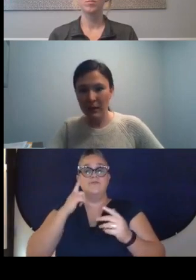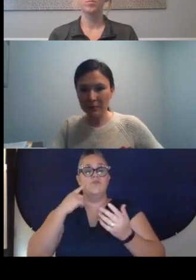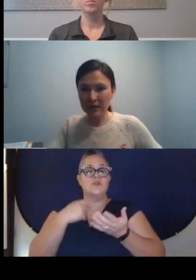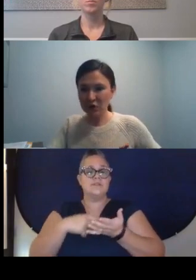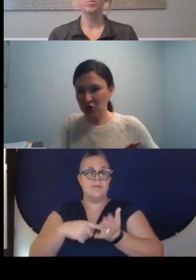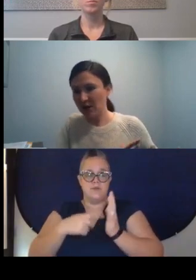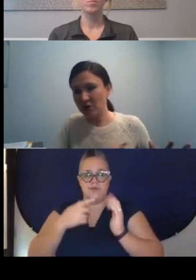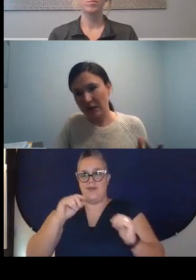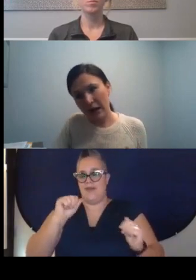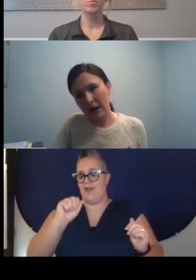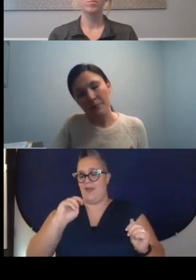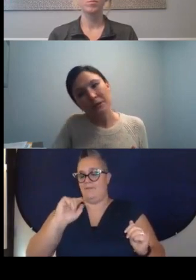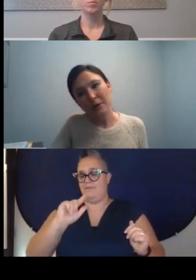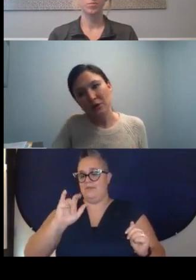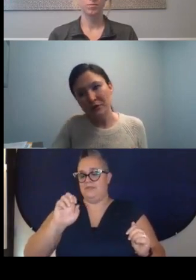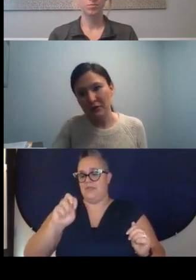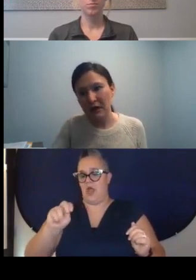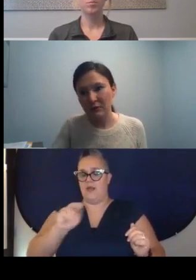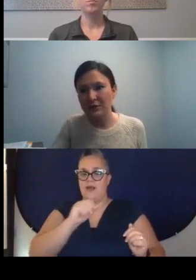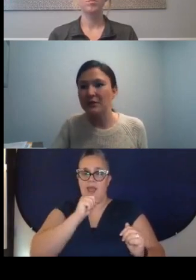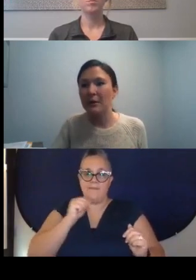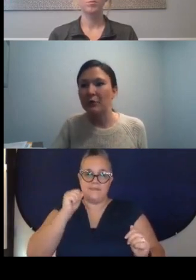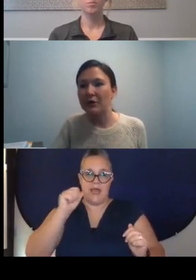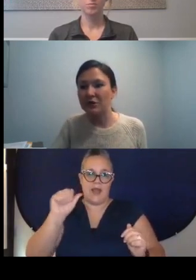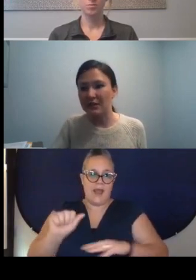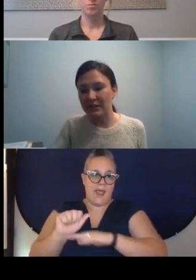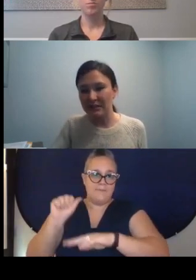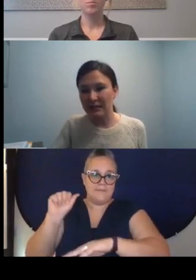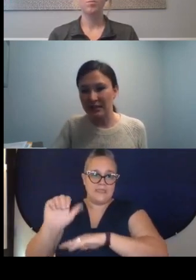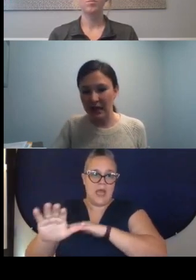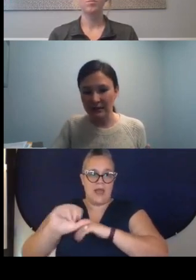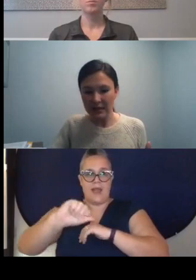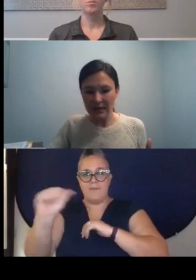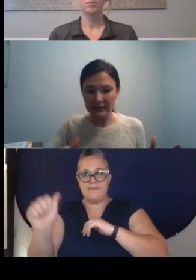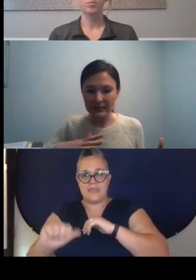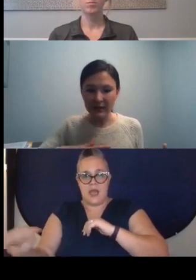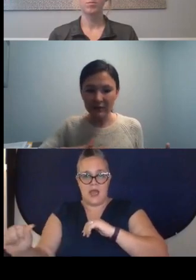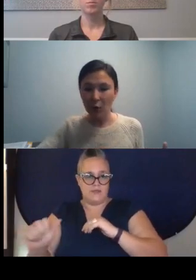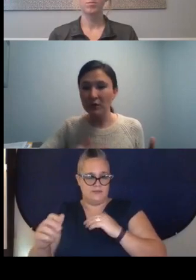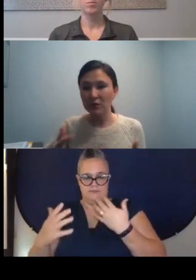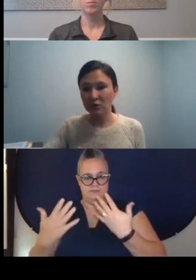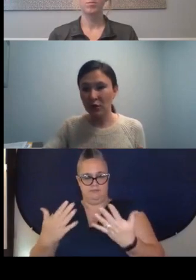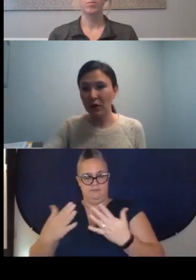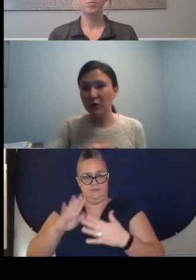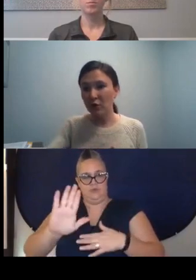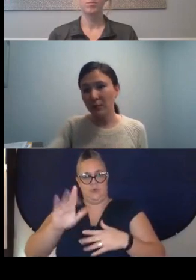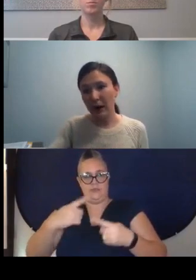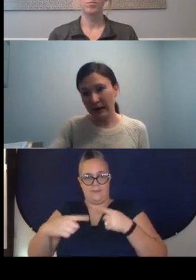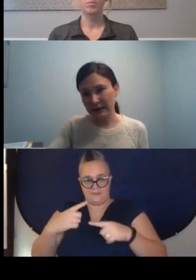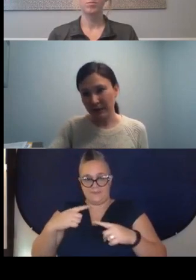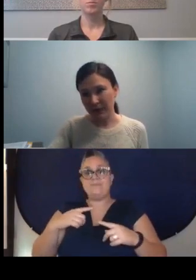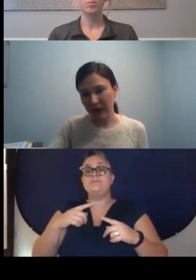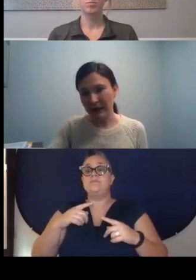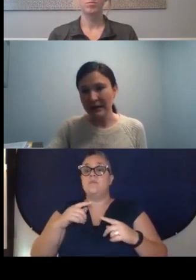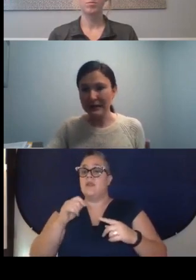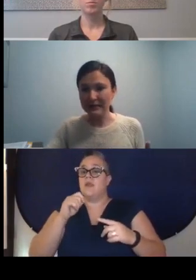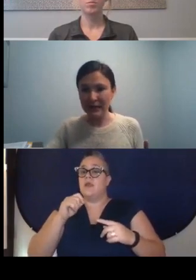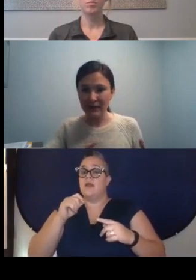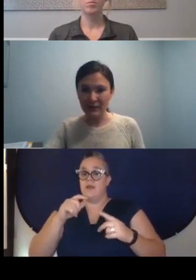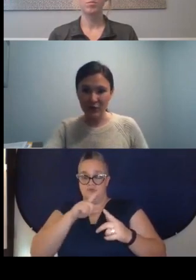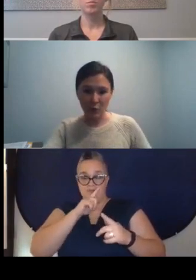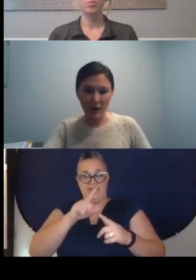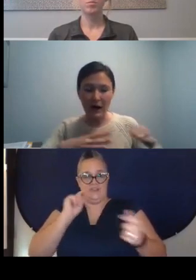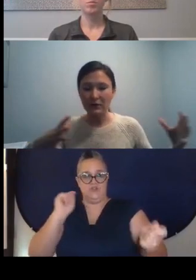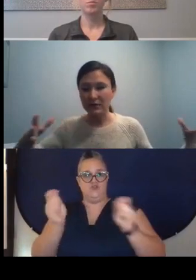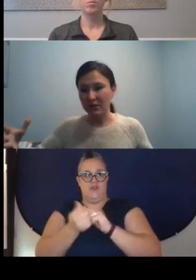So Amazon changed the game, especially for a lot of retail operations, in the sense that instead of going to the store and you buying something,